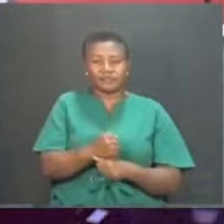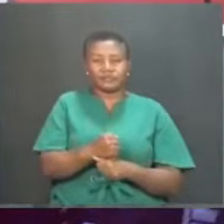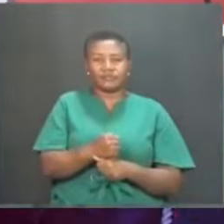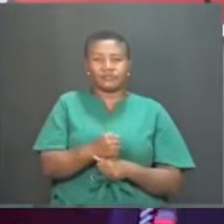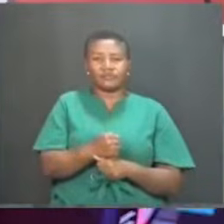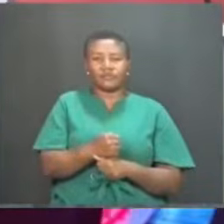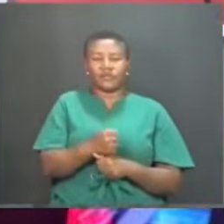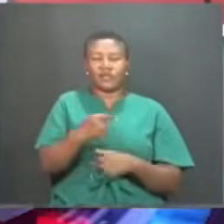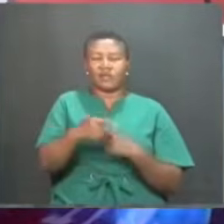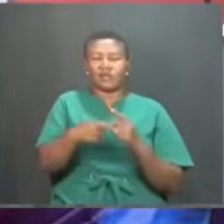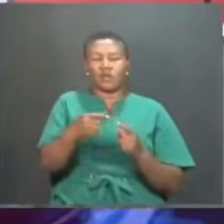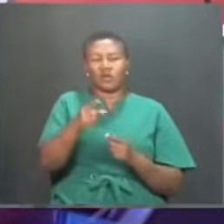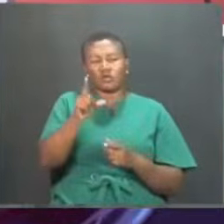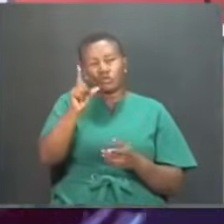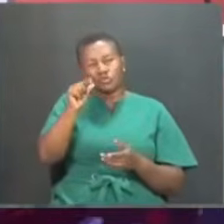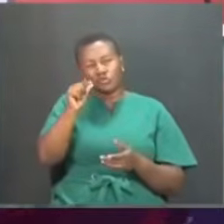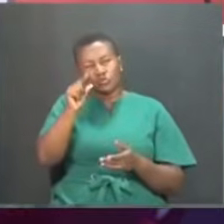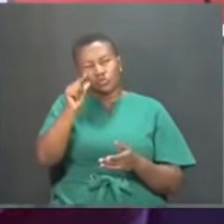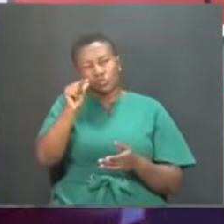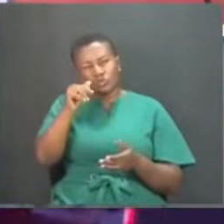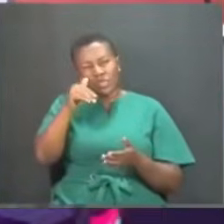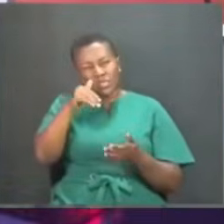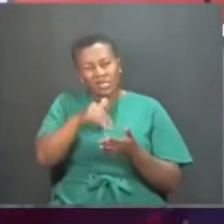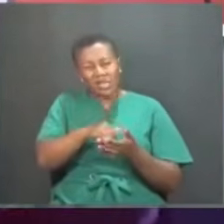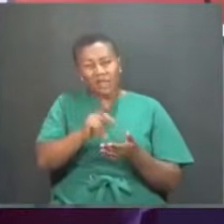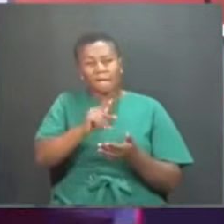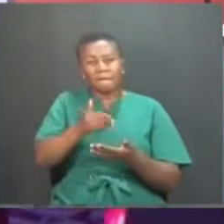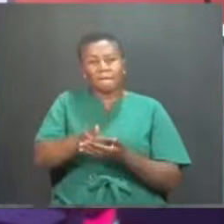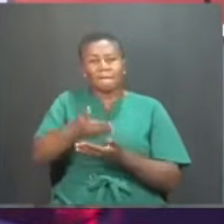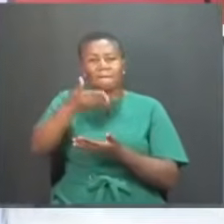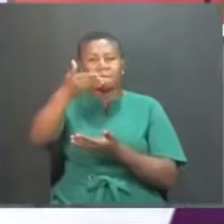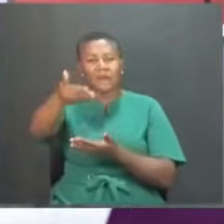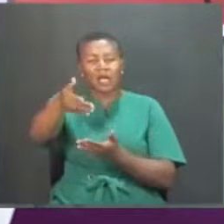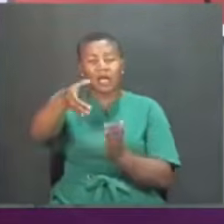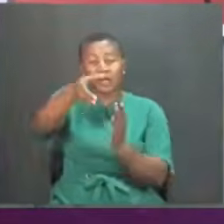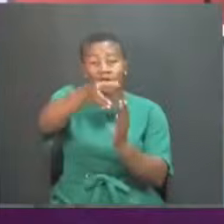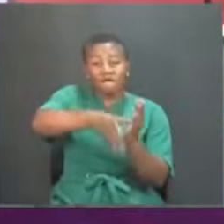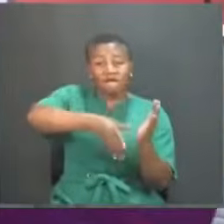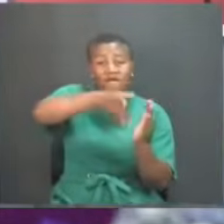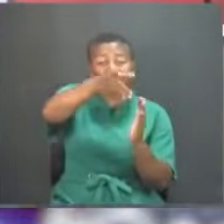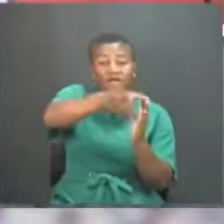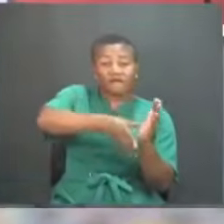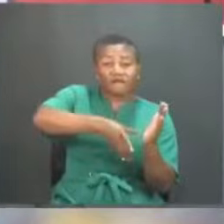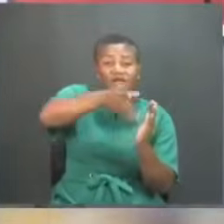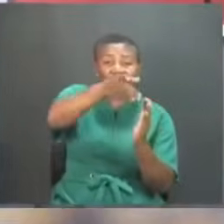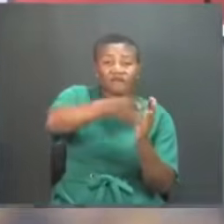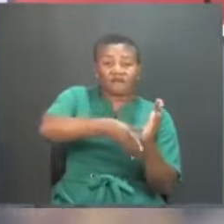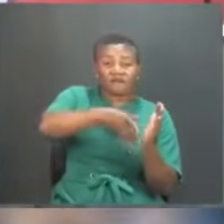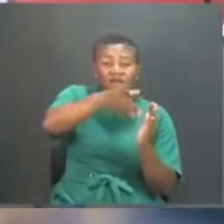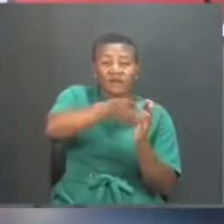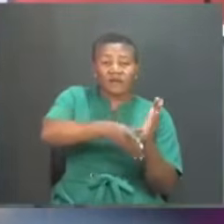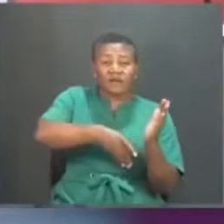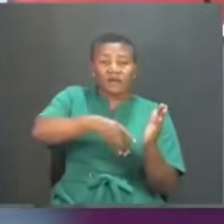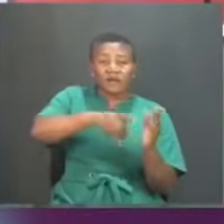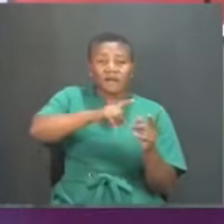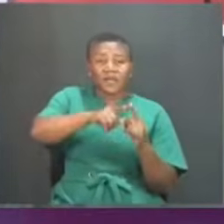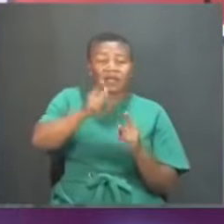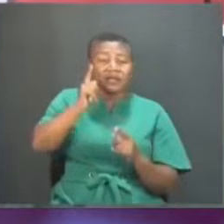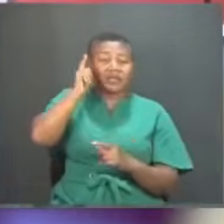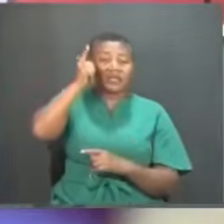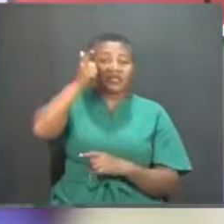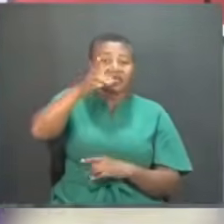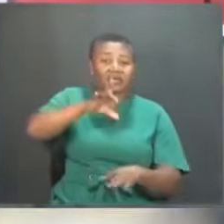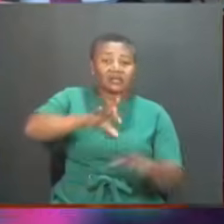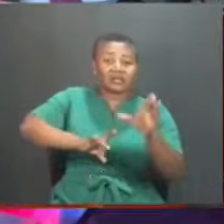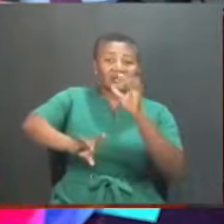of thousands of Ghanaians buy forms only for the services to recruit less than 1,000, 2,000, or 3,000.